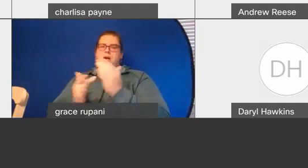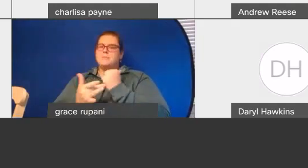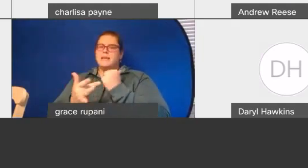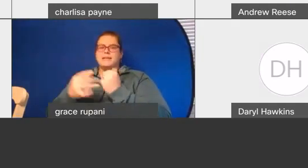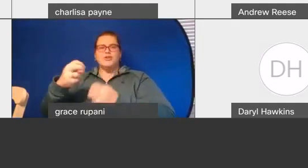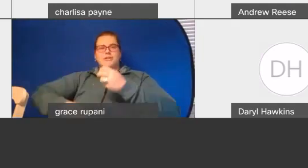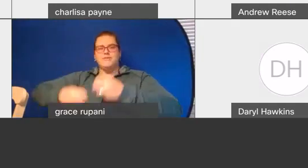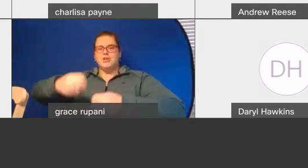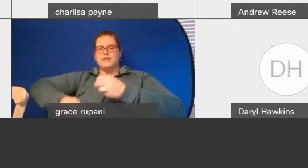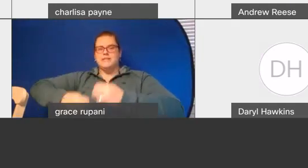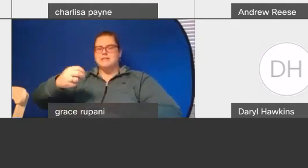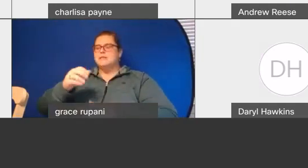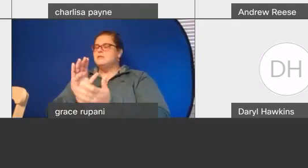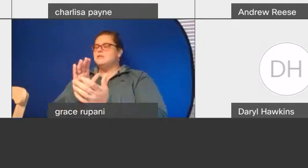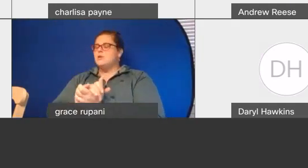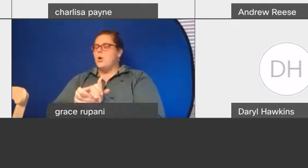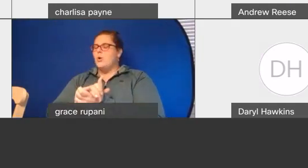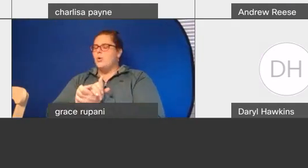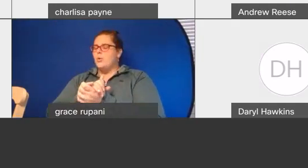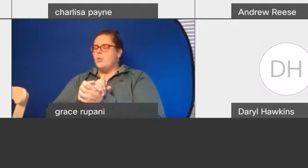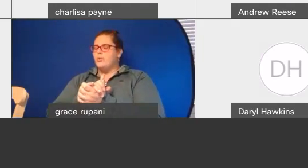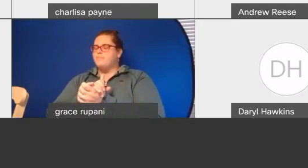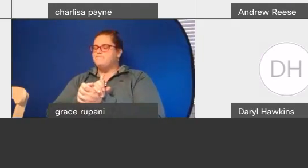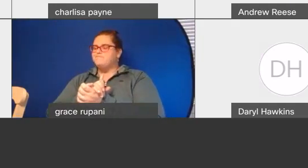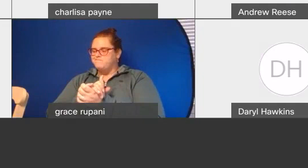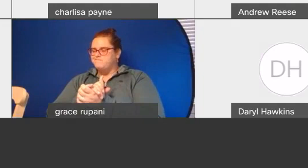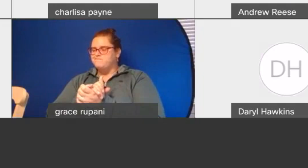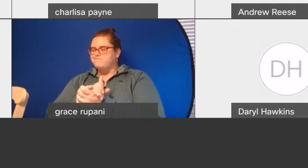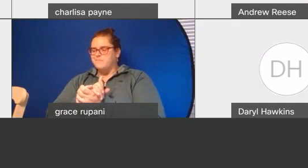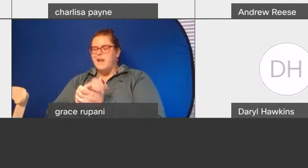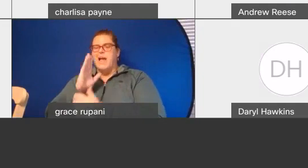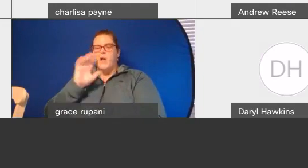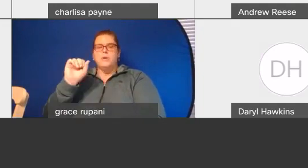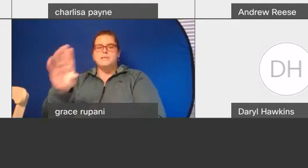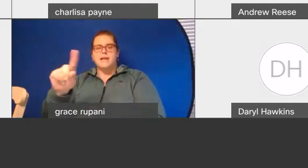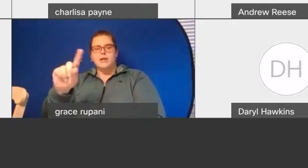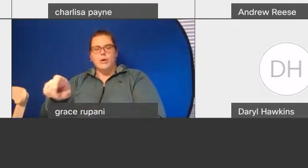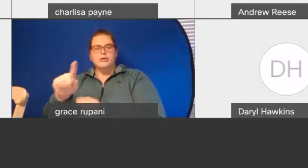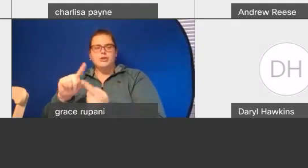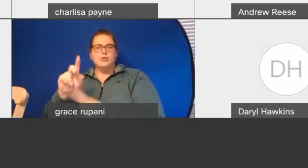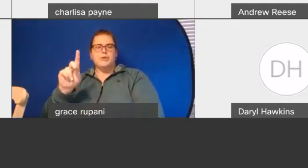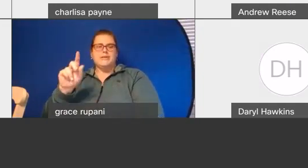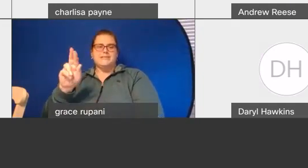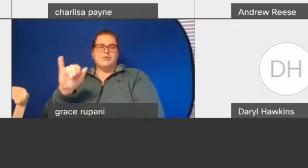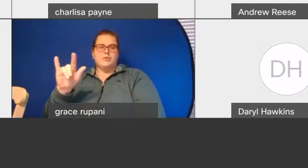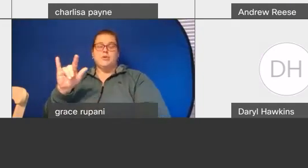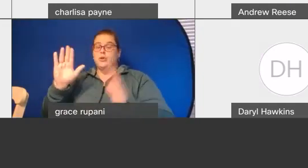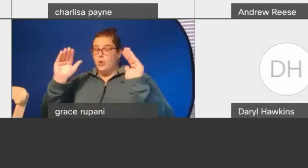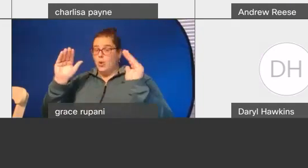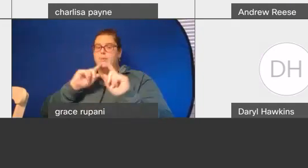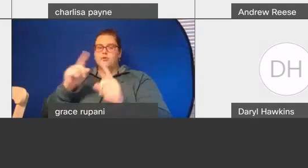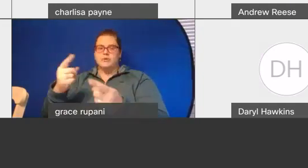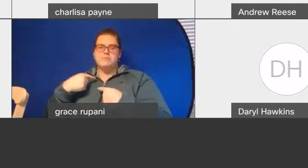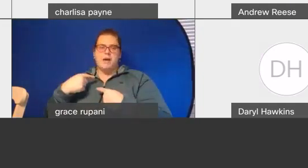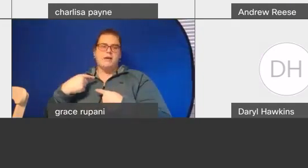will try to, I'll send the question to Daryl in hopes of receiving a response